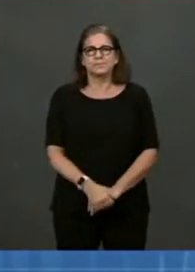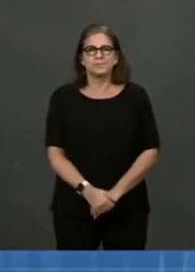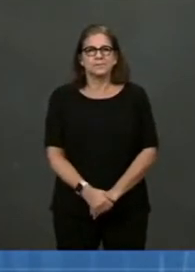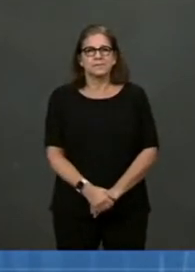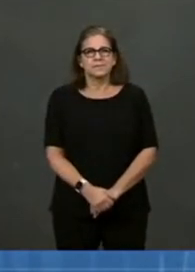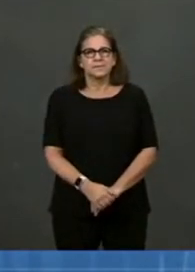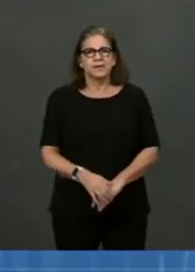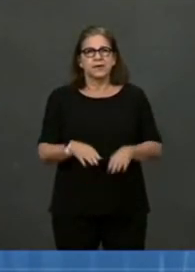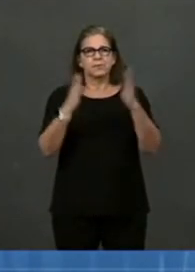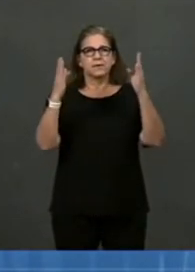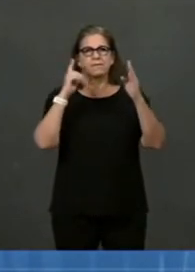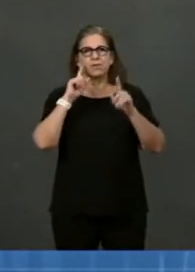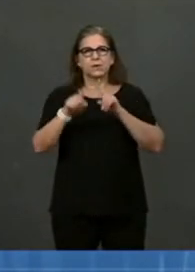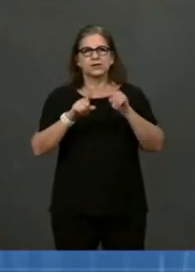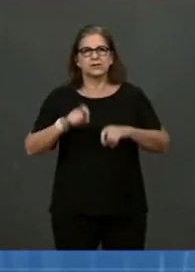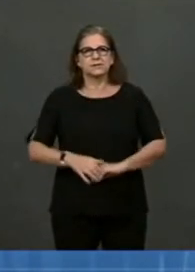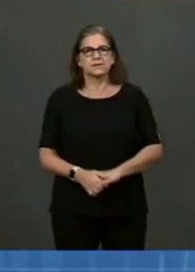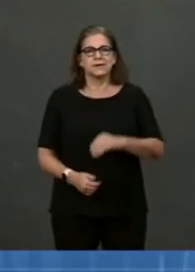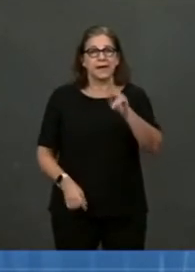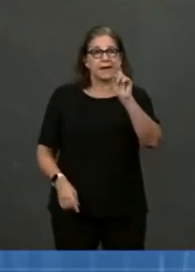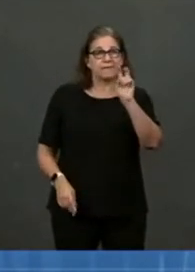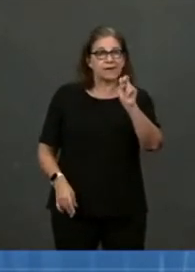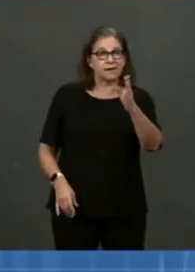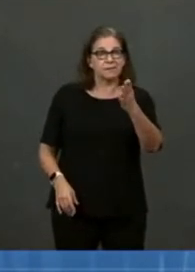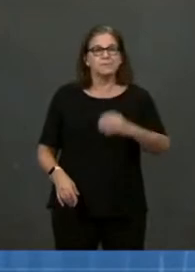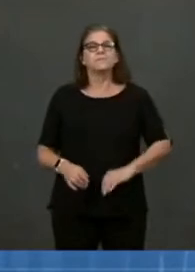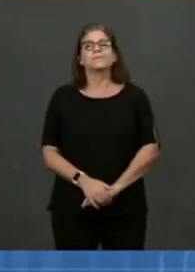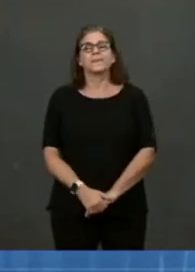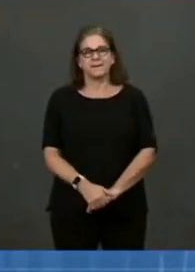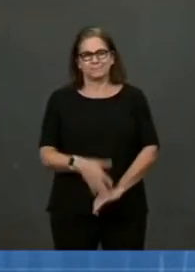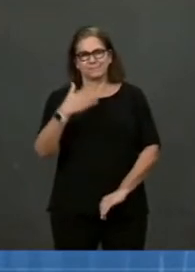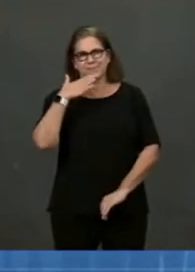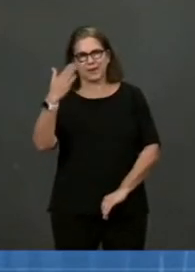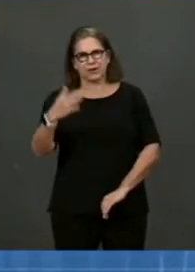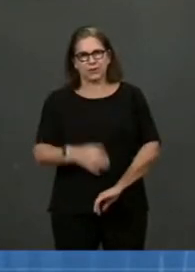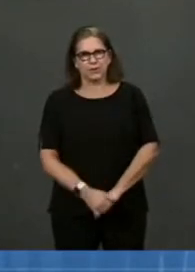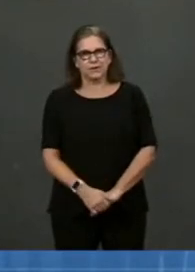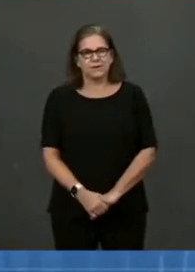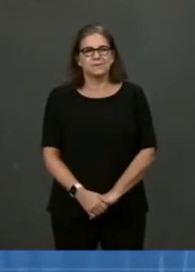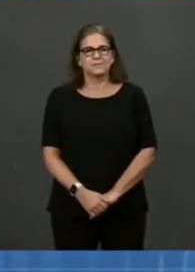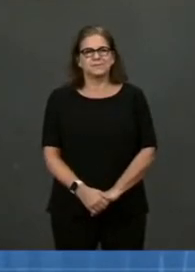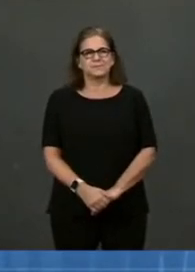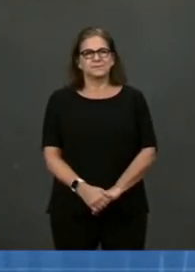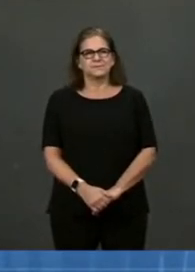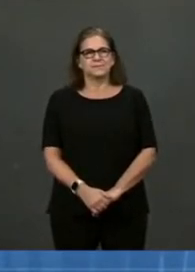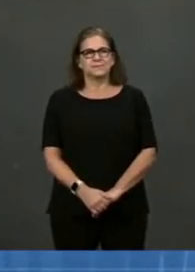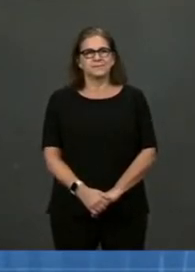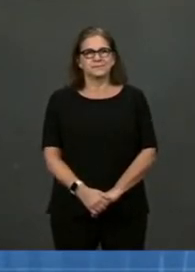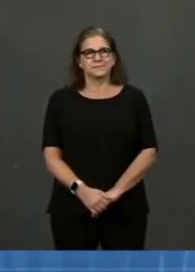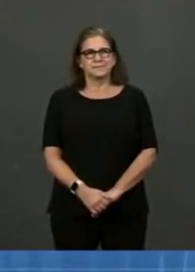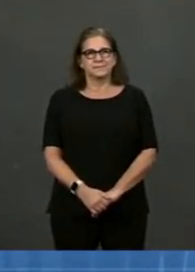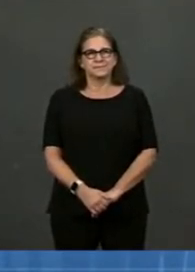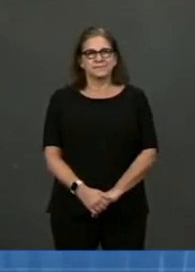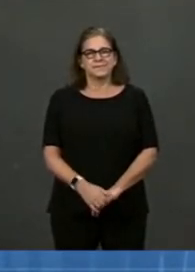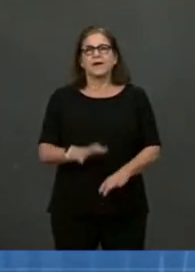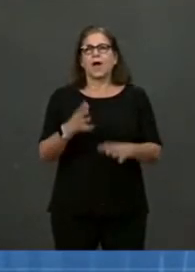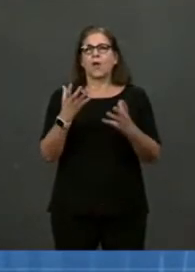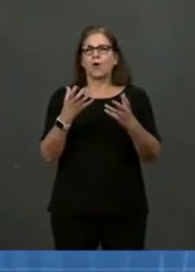Thanks, Jeff. Reminder, please keep your questions to one question. First, let's go to Jeff Mason at Reuters.